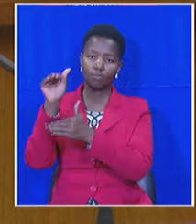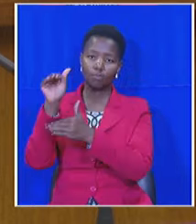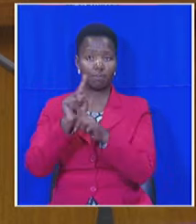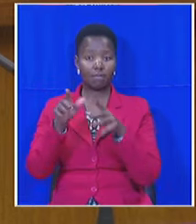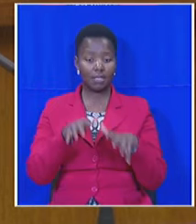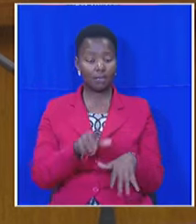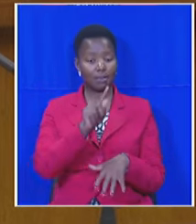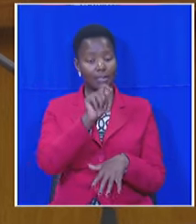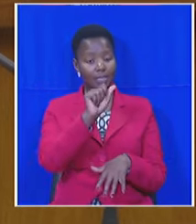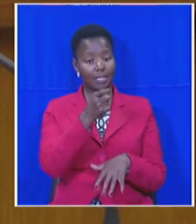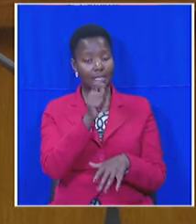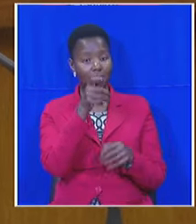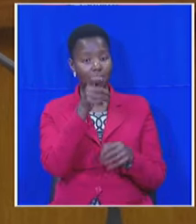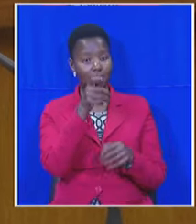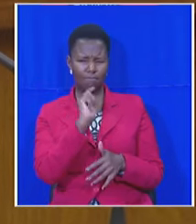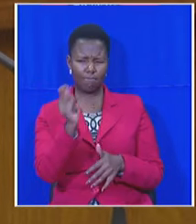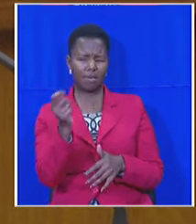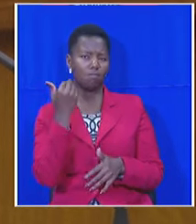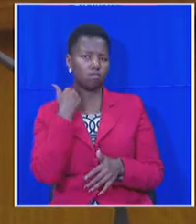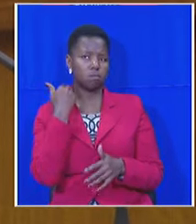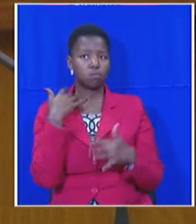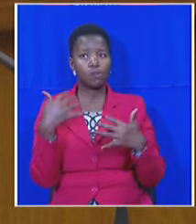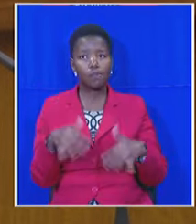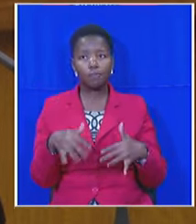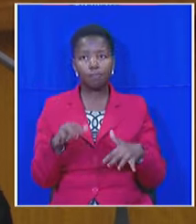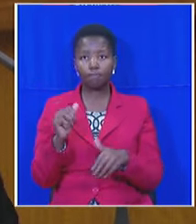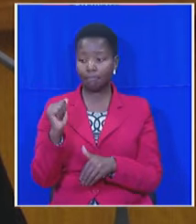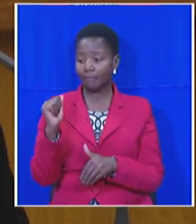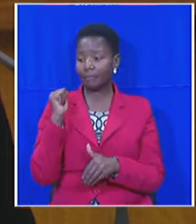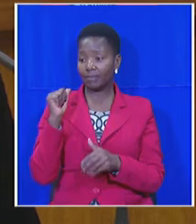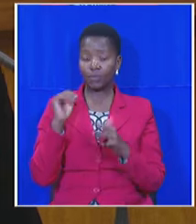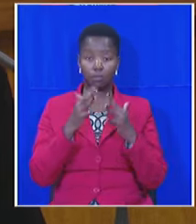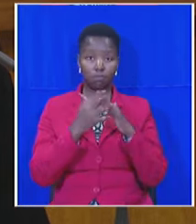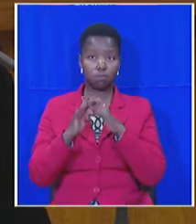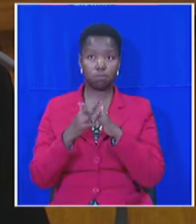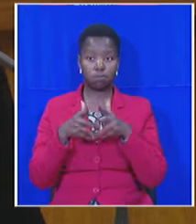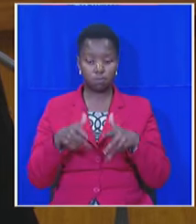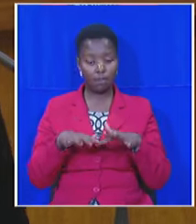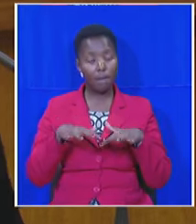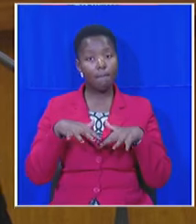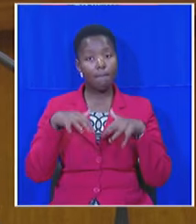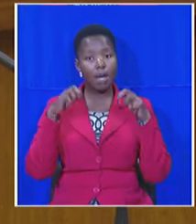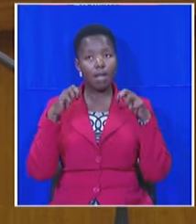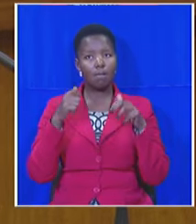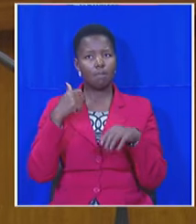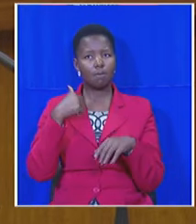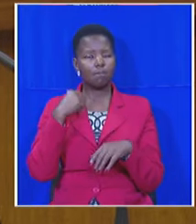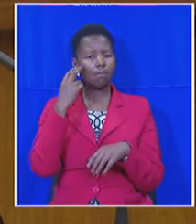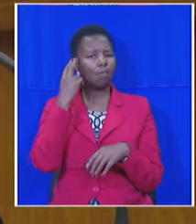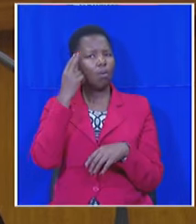African taxpayer. Given yesterday's debacle in Parliament, I wonder